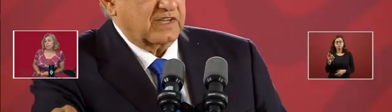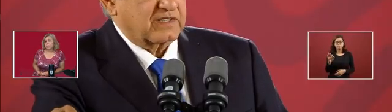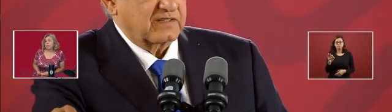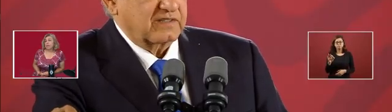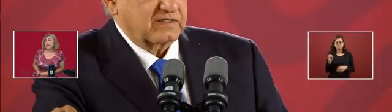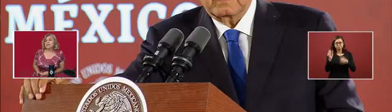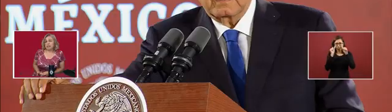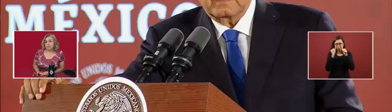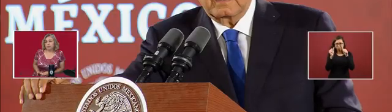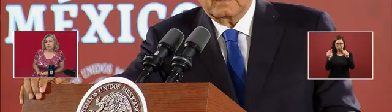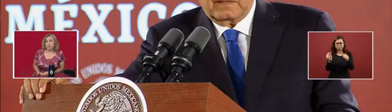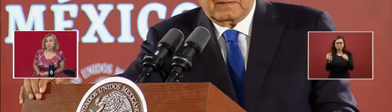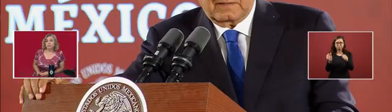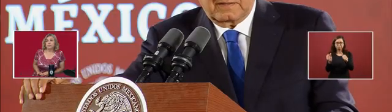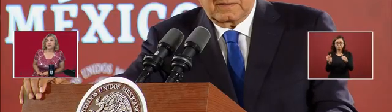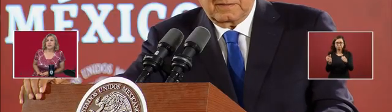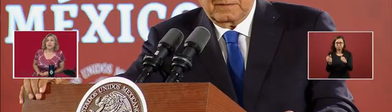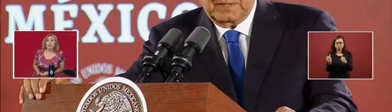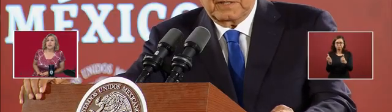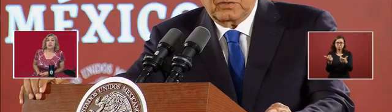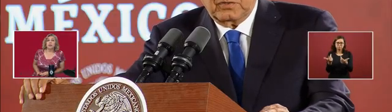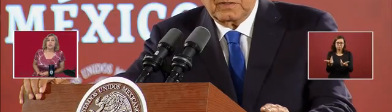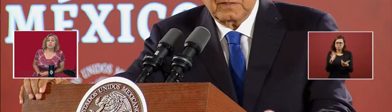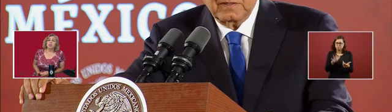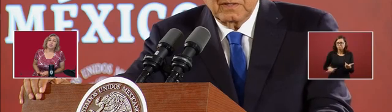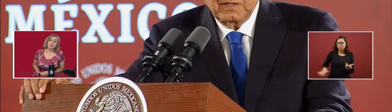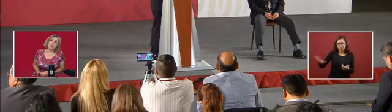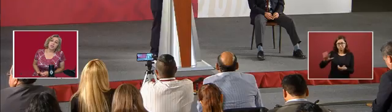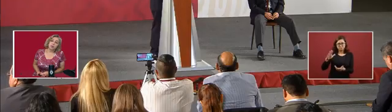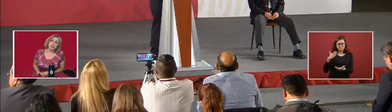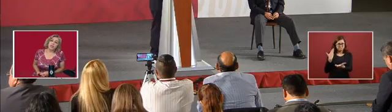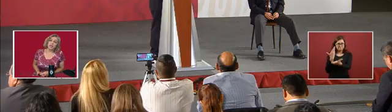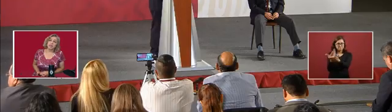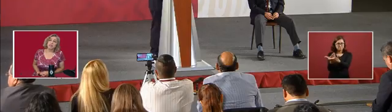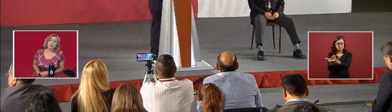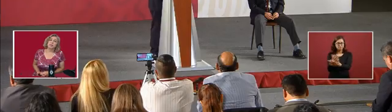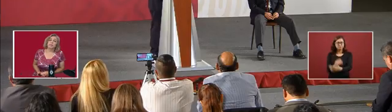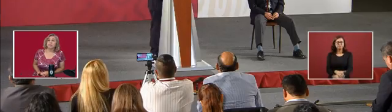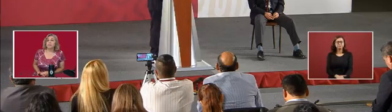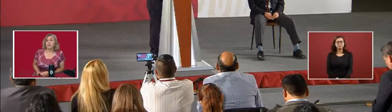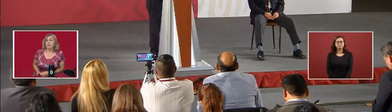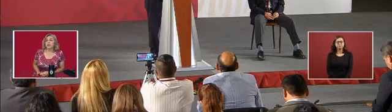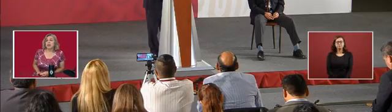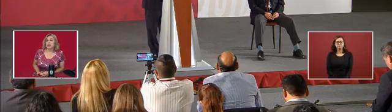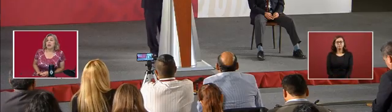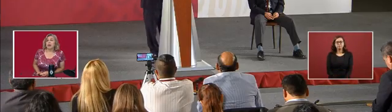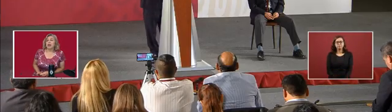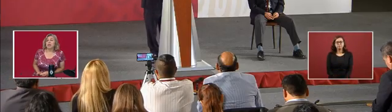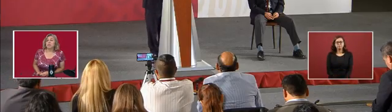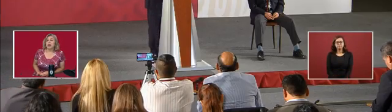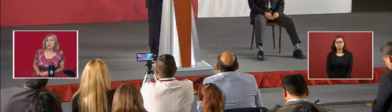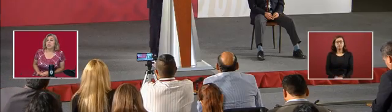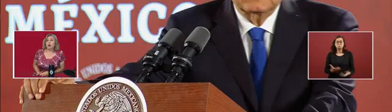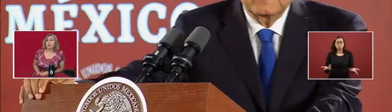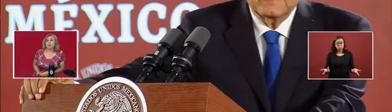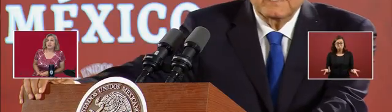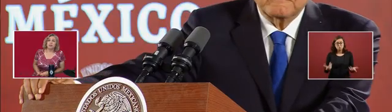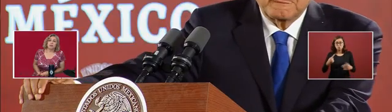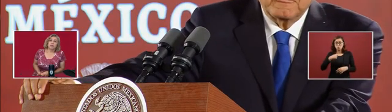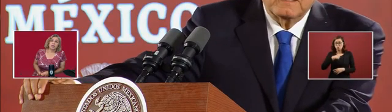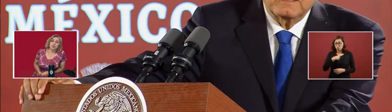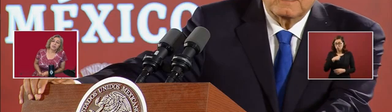the people are saying, no more stays, out with the corrupt